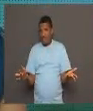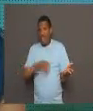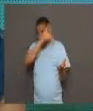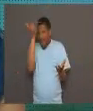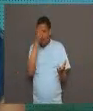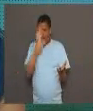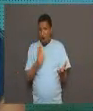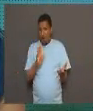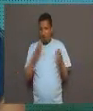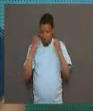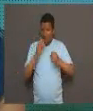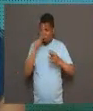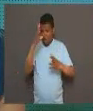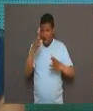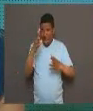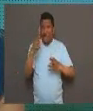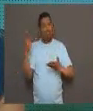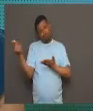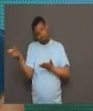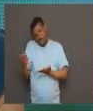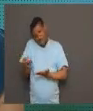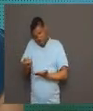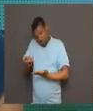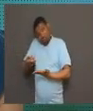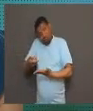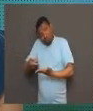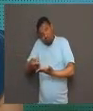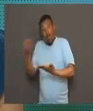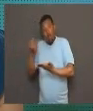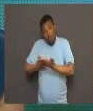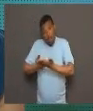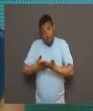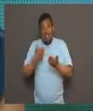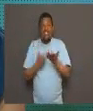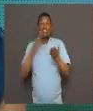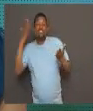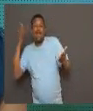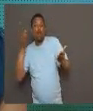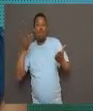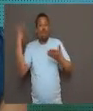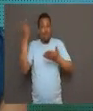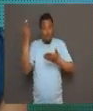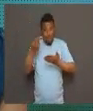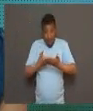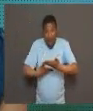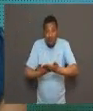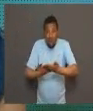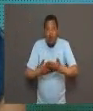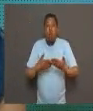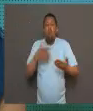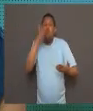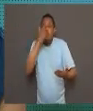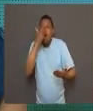Anyone can create a sketch map, but these types of maps are